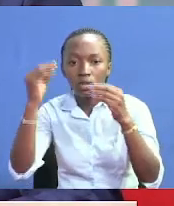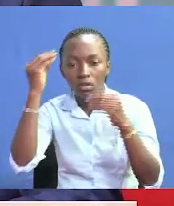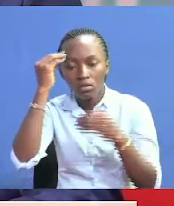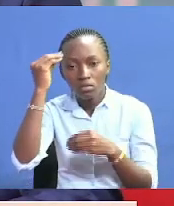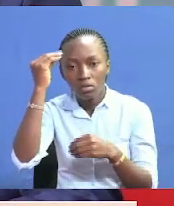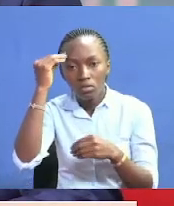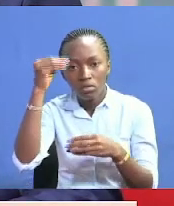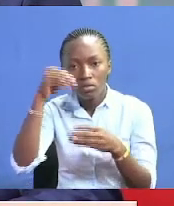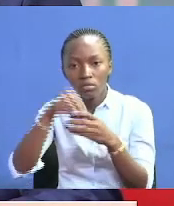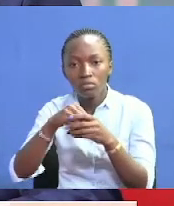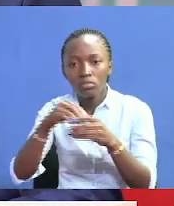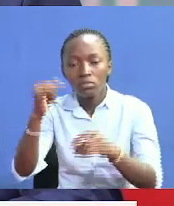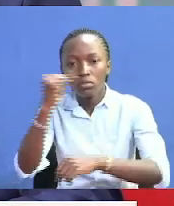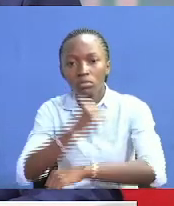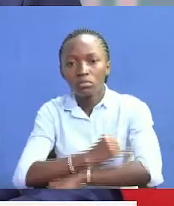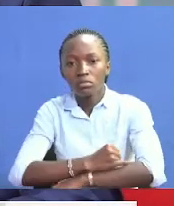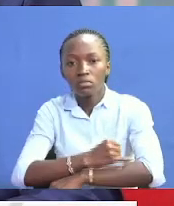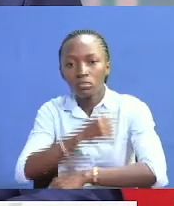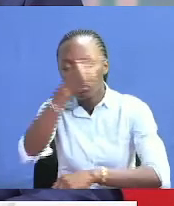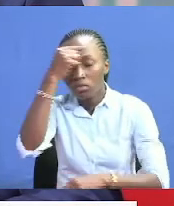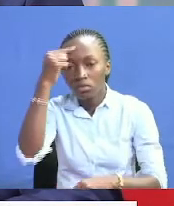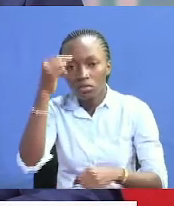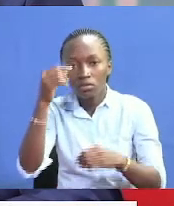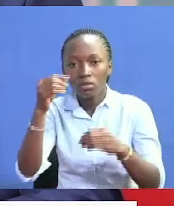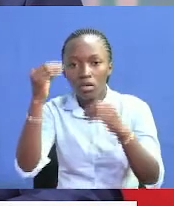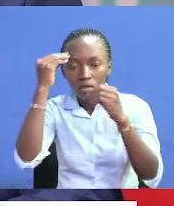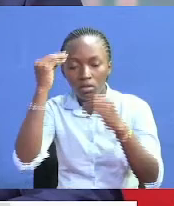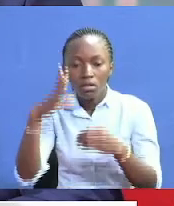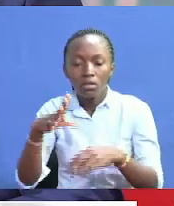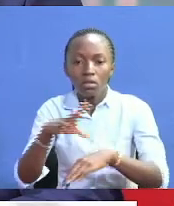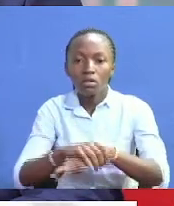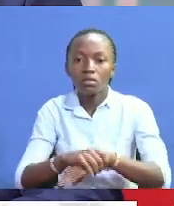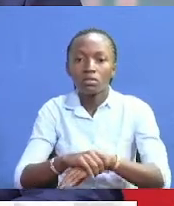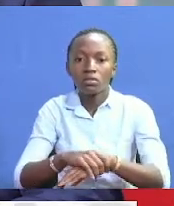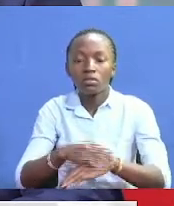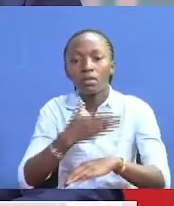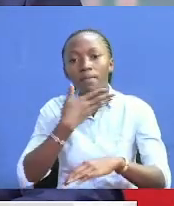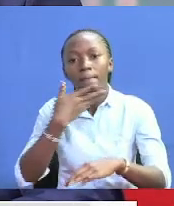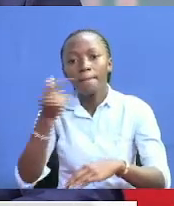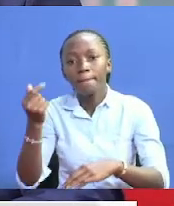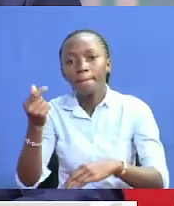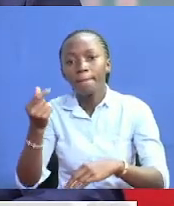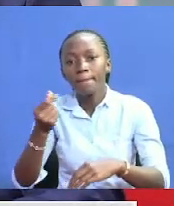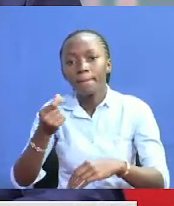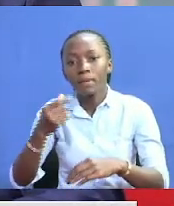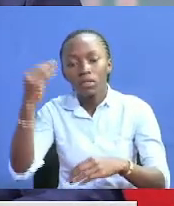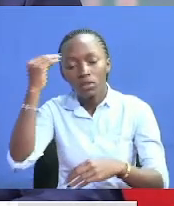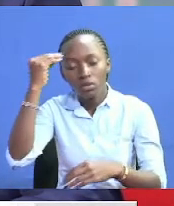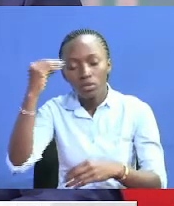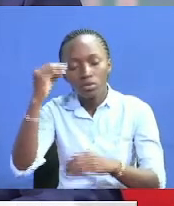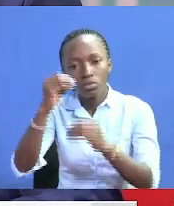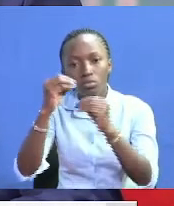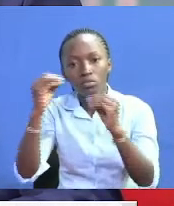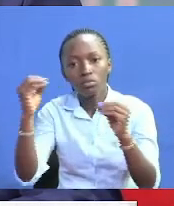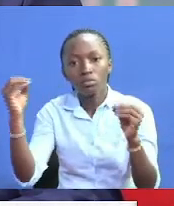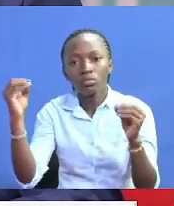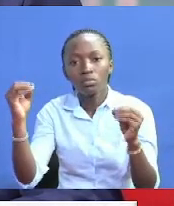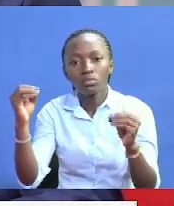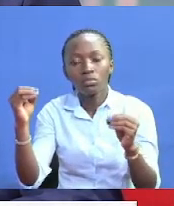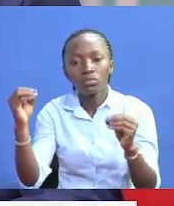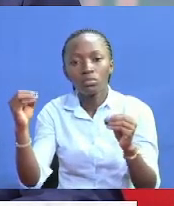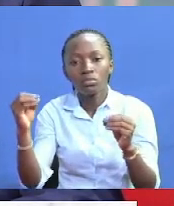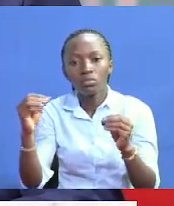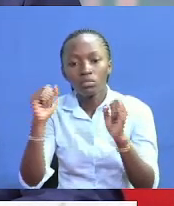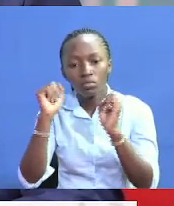right information and the way they are supposed to be taught. It's not being done in the best manner. Actually, if you check even the feedback from